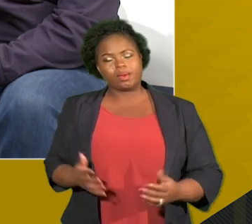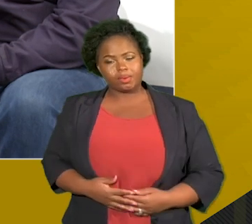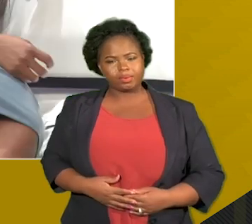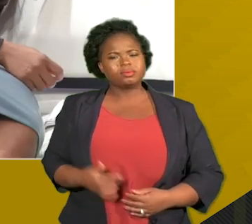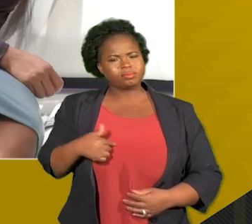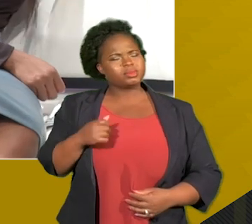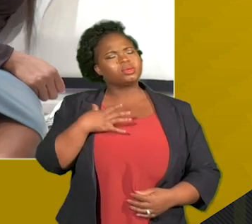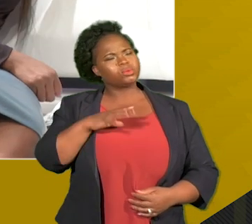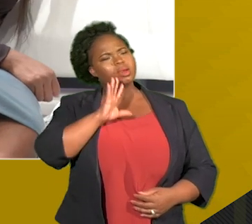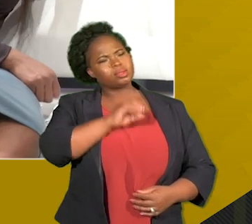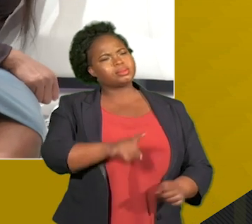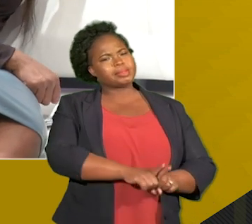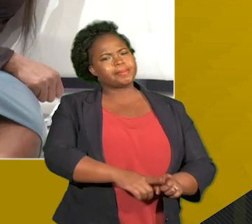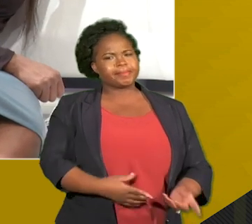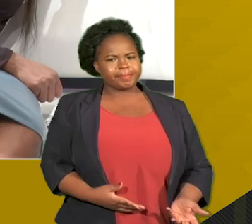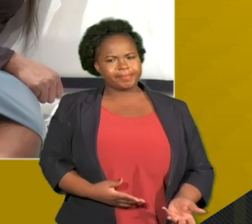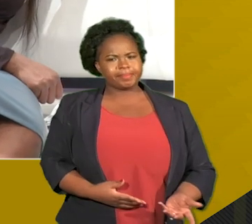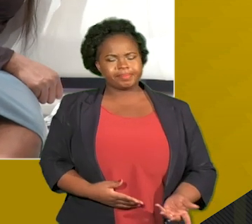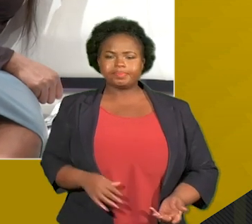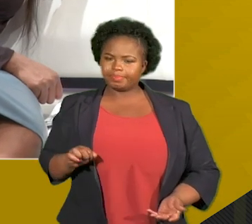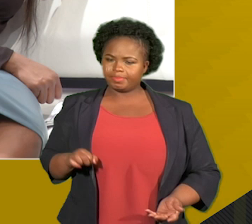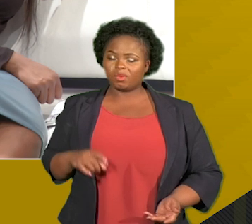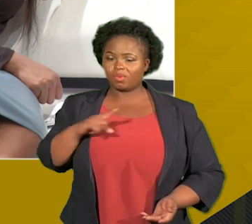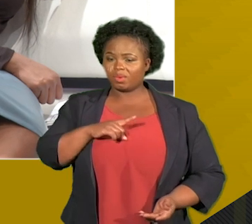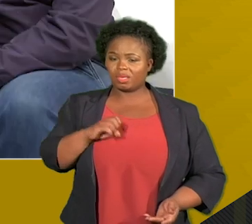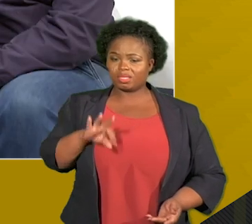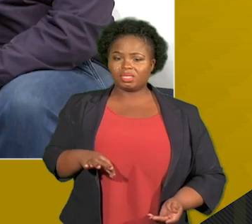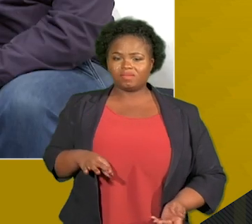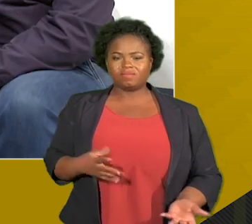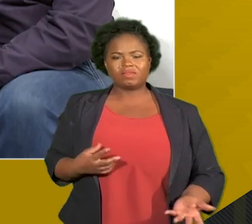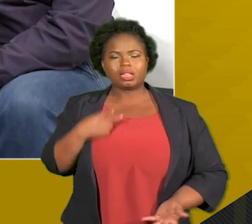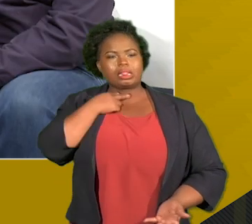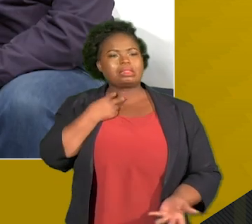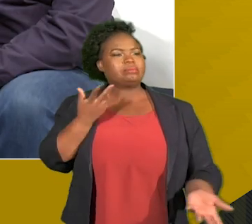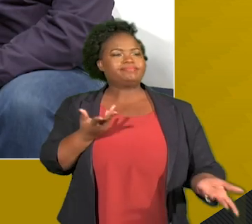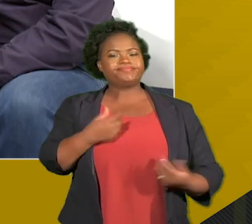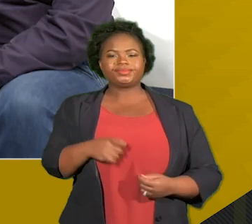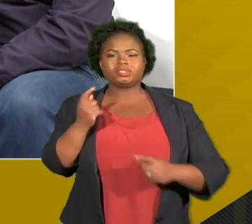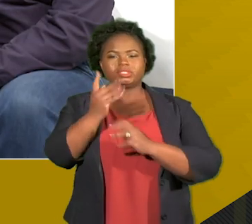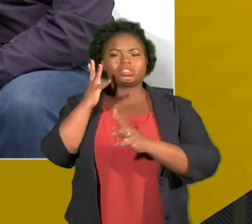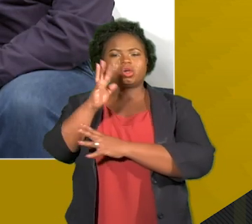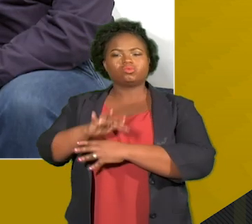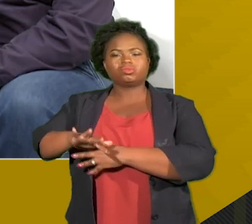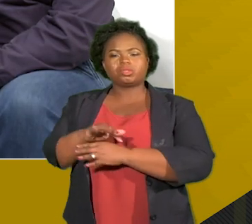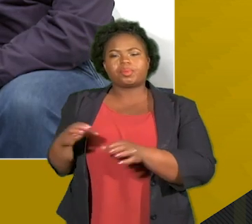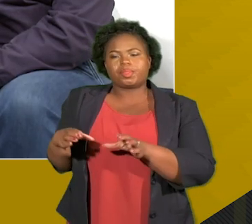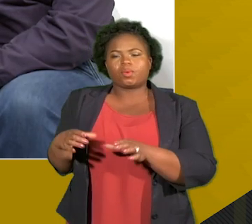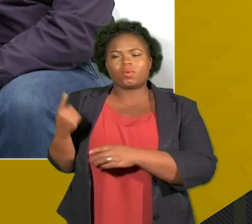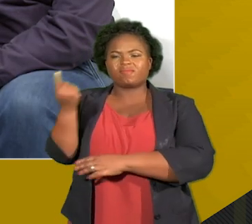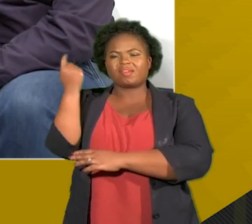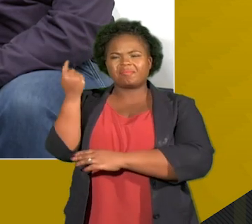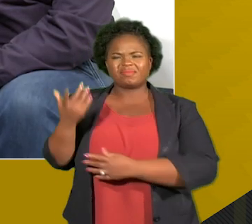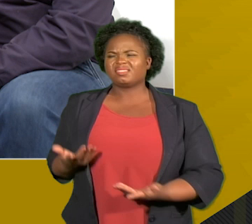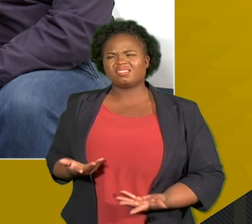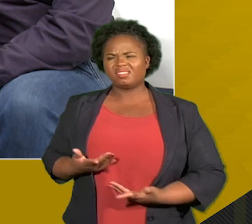my next question. It's a very hard question to answer. Yeah. Because if you are stuck in a tiny town somewhere in a rural place, maybe a gallery is not